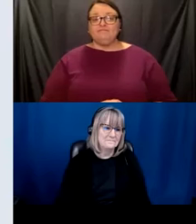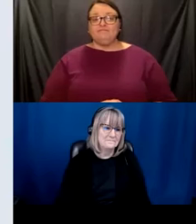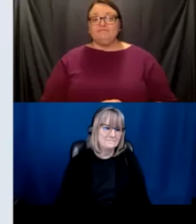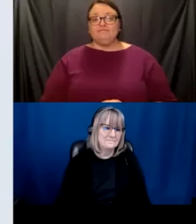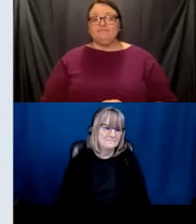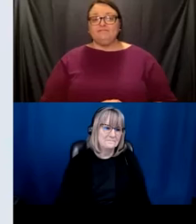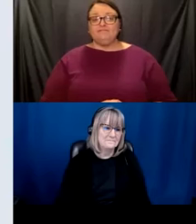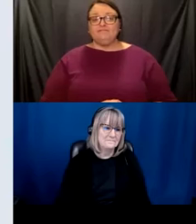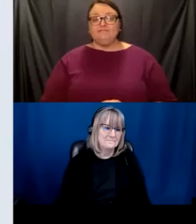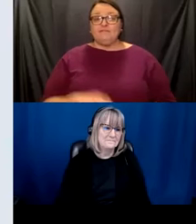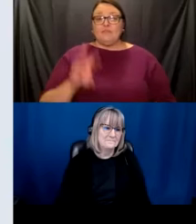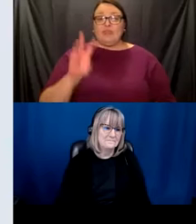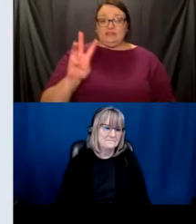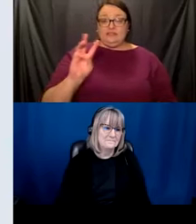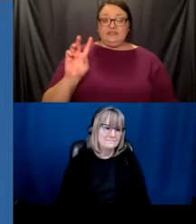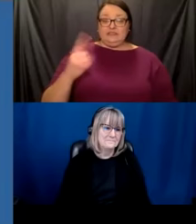6